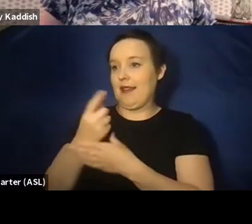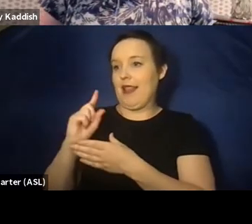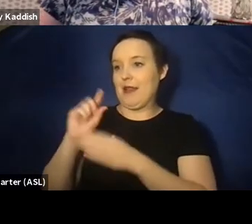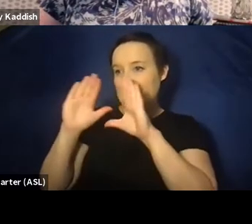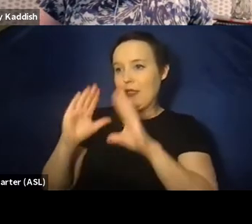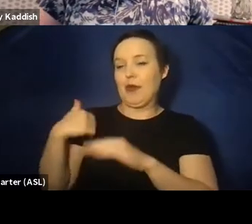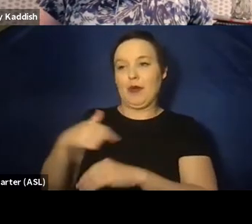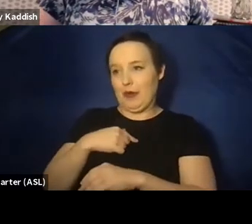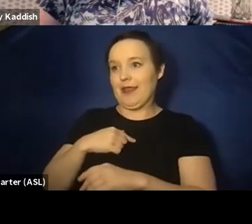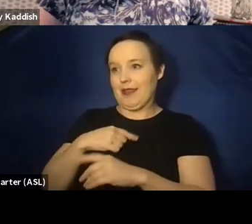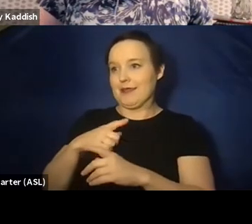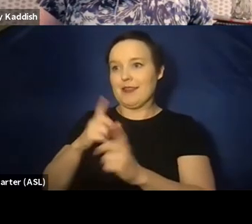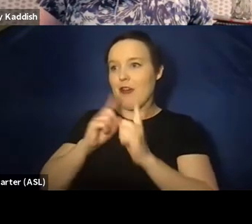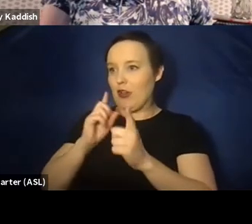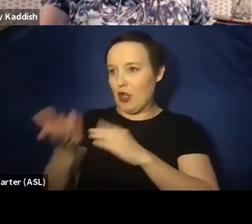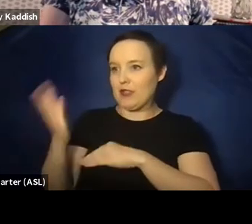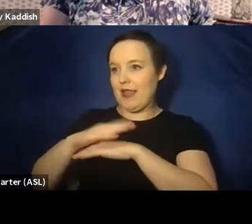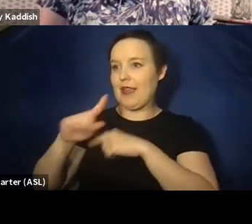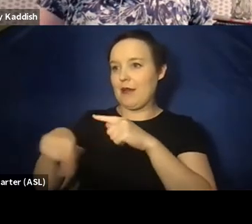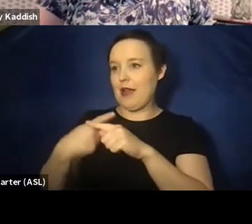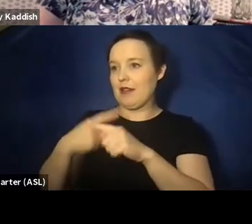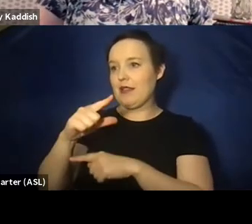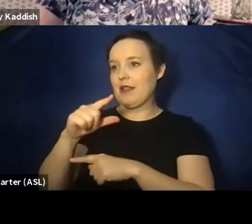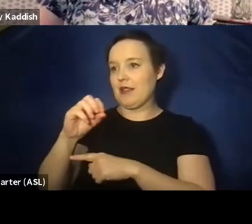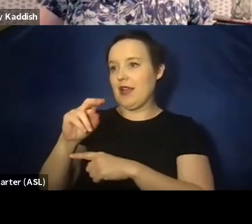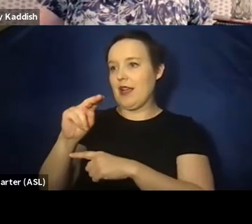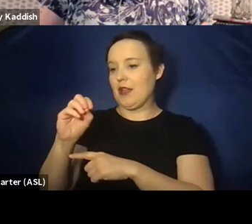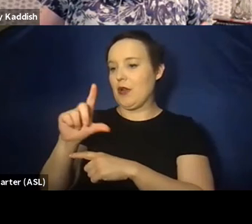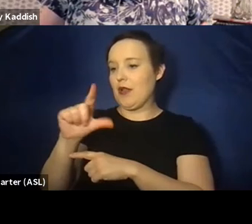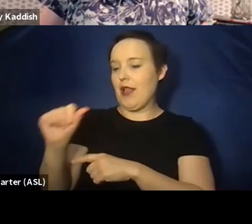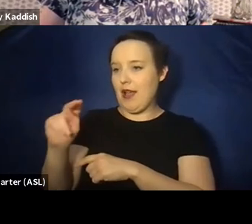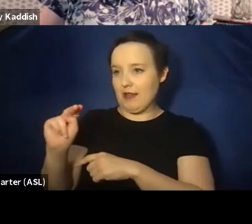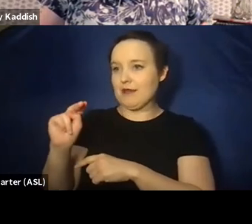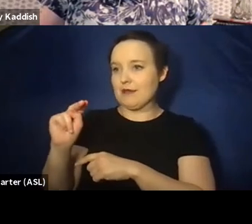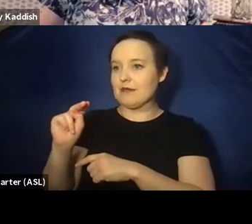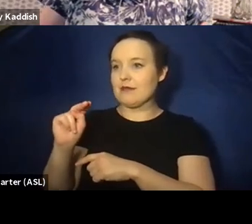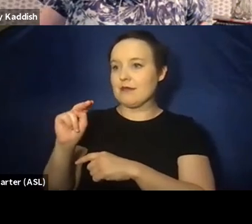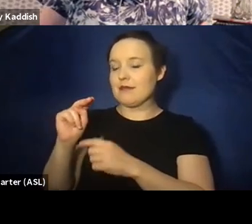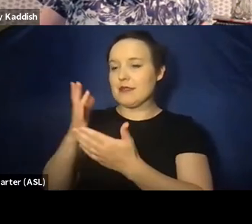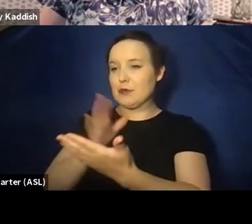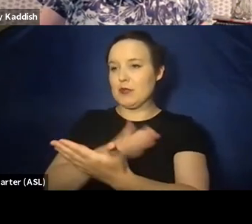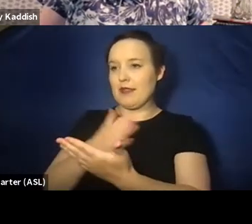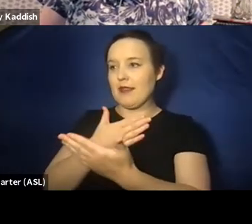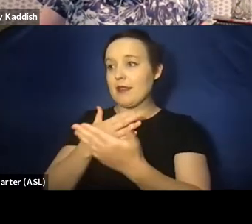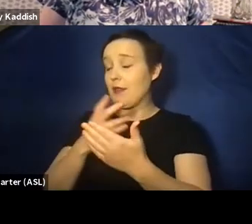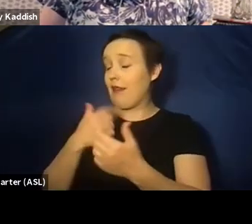ensembles. and I love it. I love it. It's part of that tradition